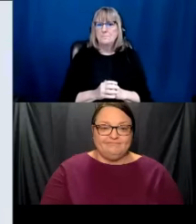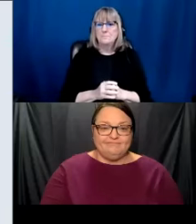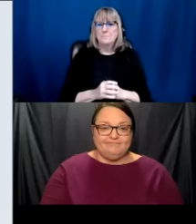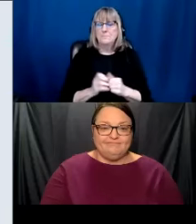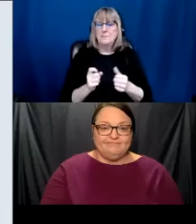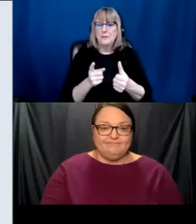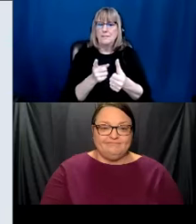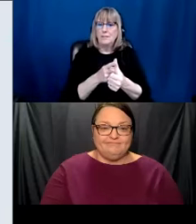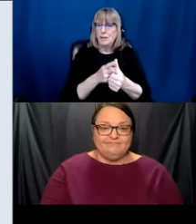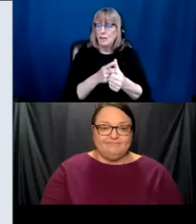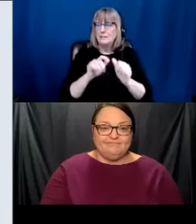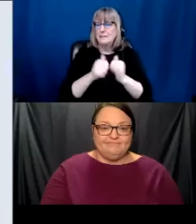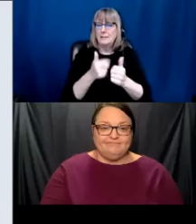sobre